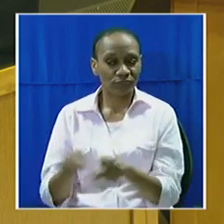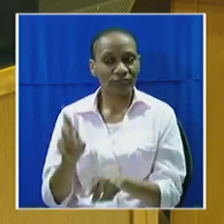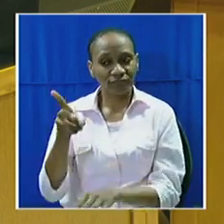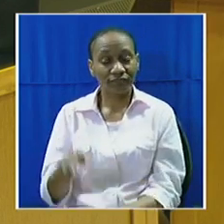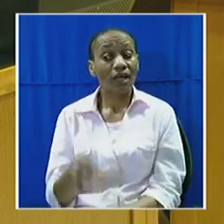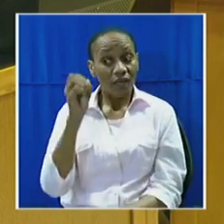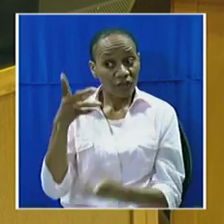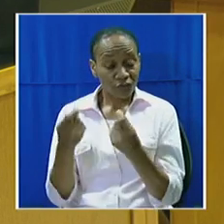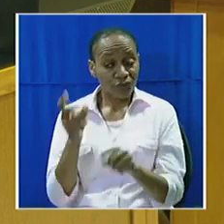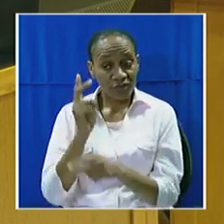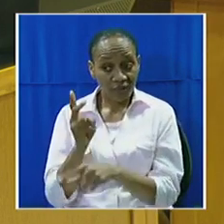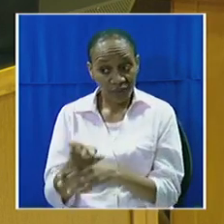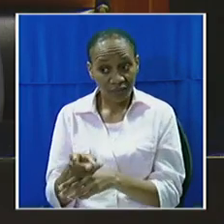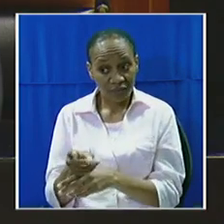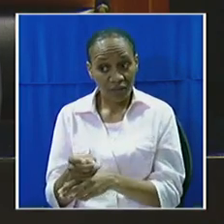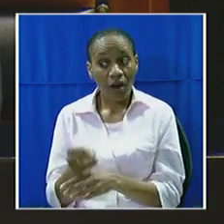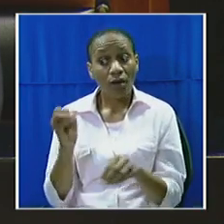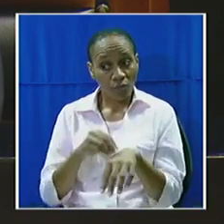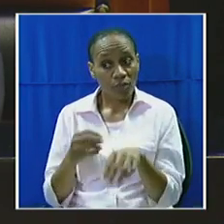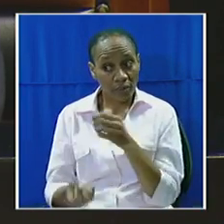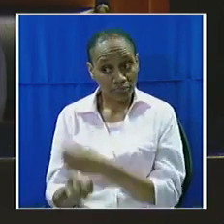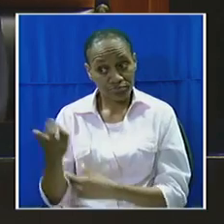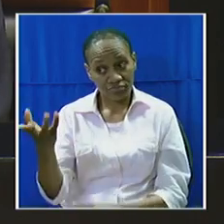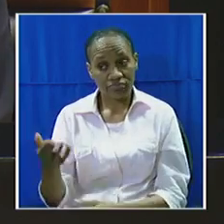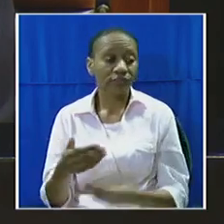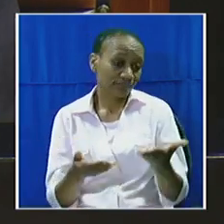ntate. Tswela pele mme.